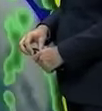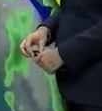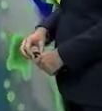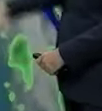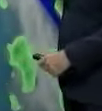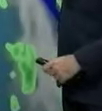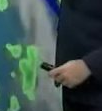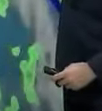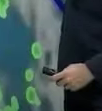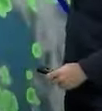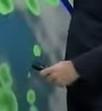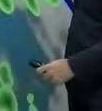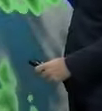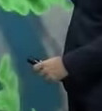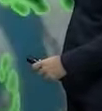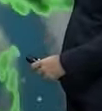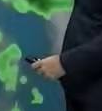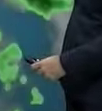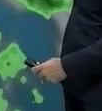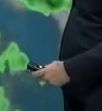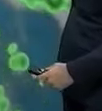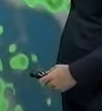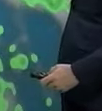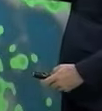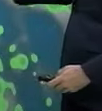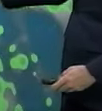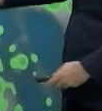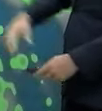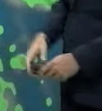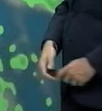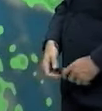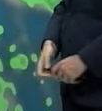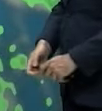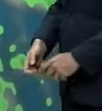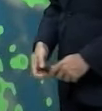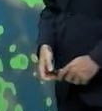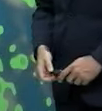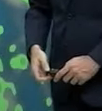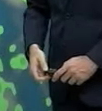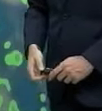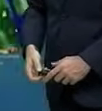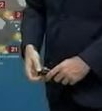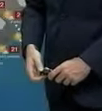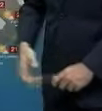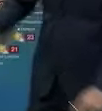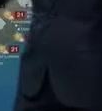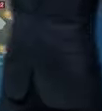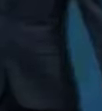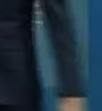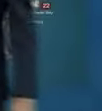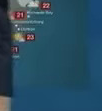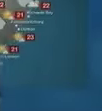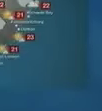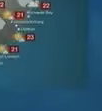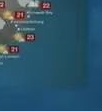Cape provinces. Showers and thunderstorms are going to spread across the high veld as well as into KwaZulu-Natal as the day goes on. Let's take a look at